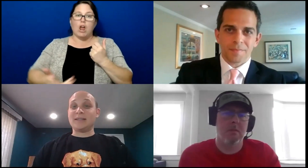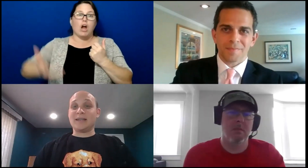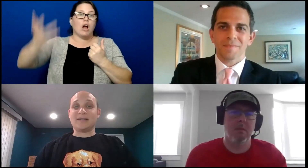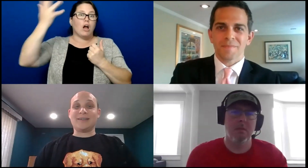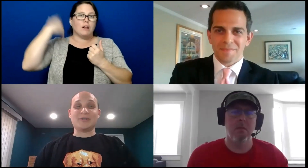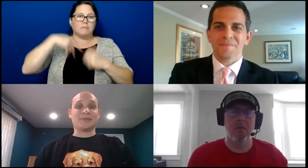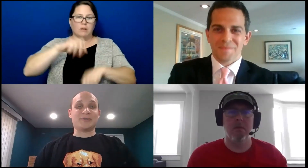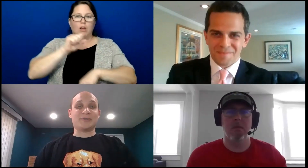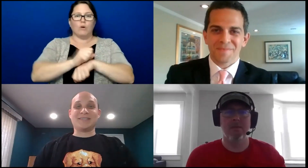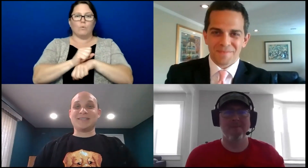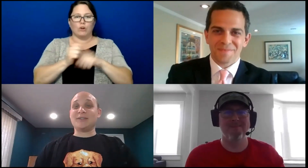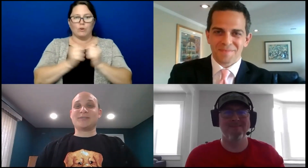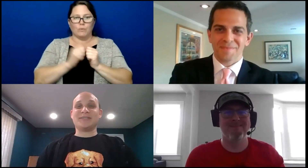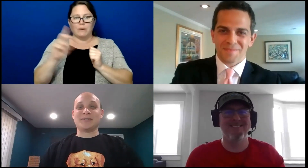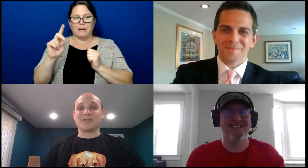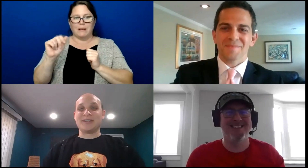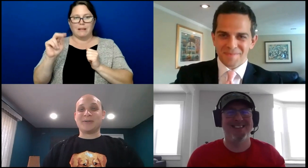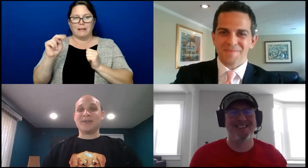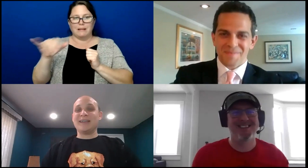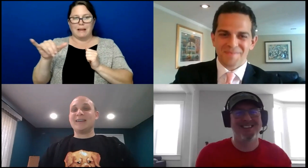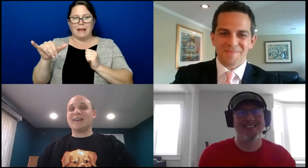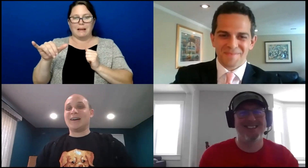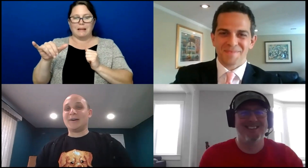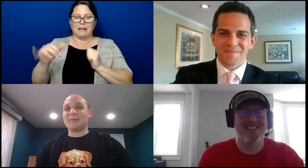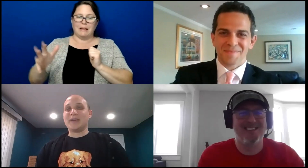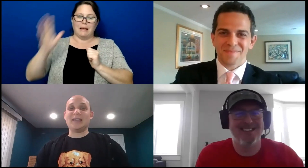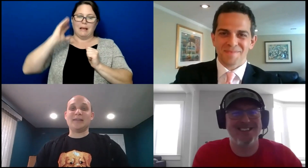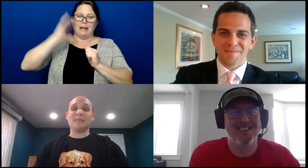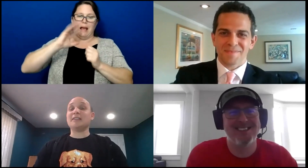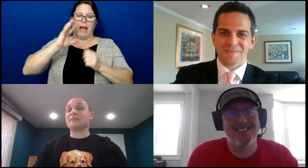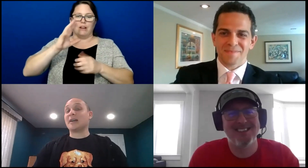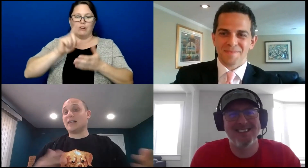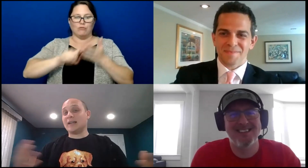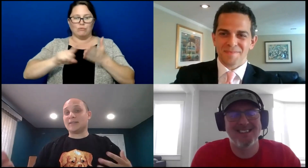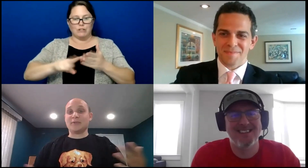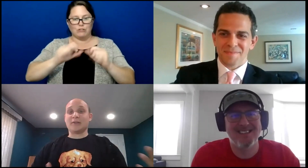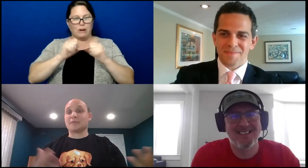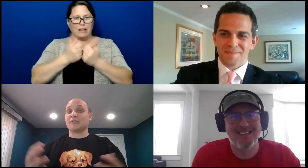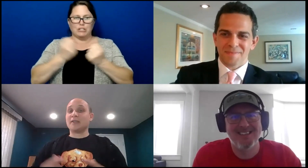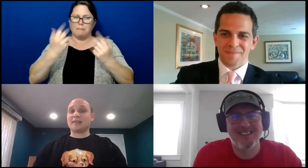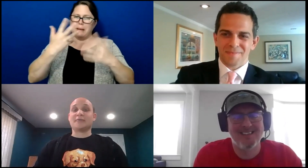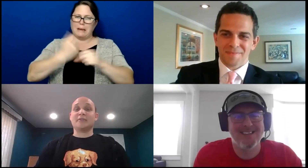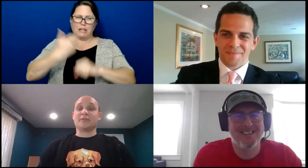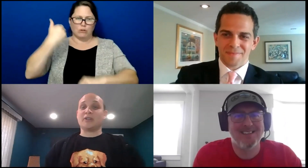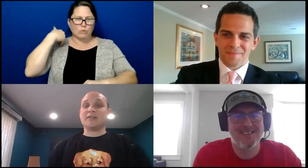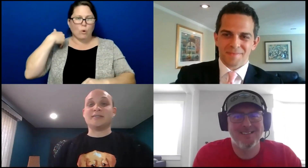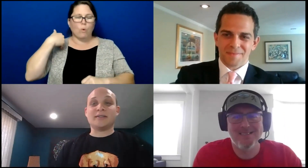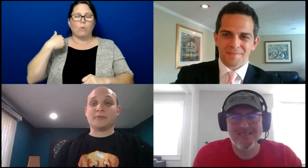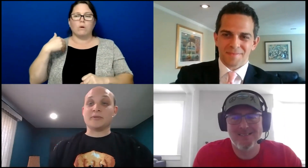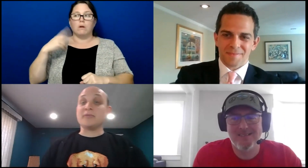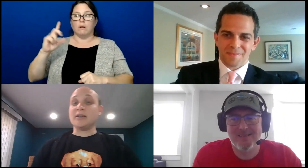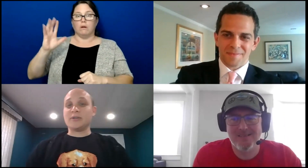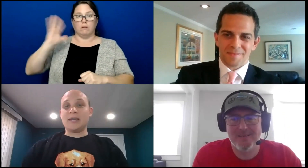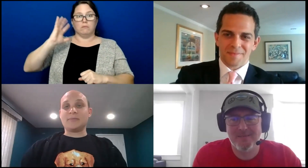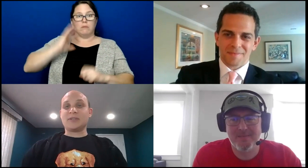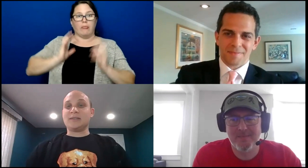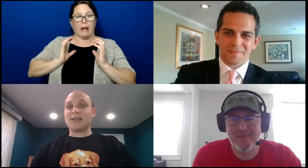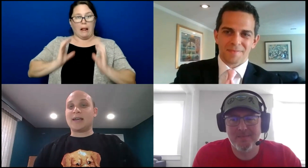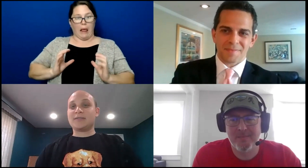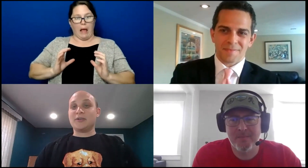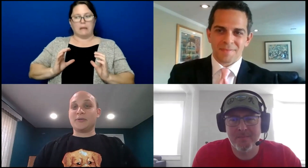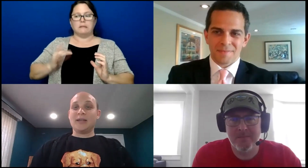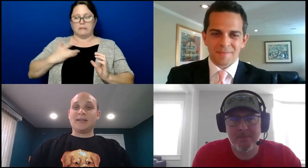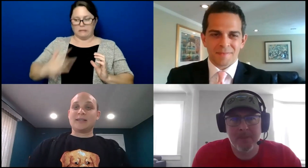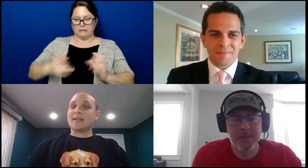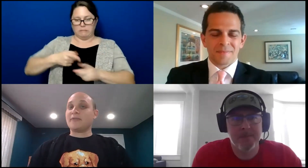with Danny at a research agency years and years ago. And many of my clients when I was working at that research agency were in video games and in